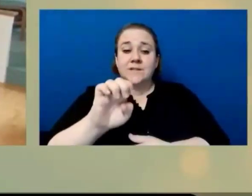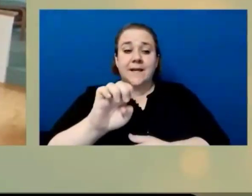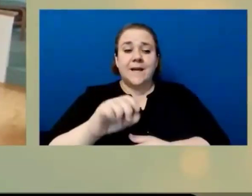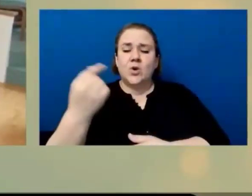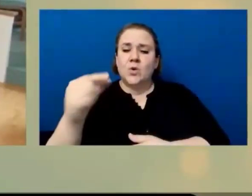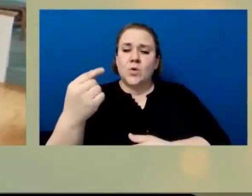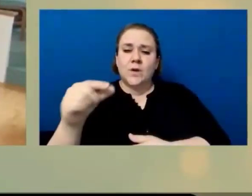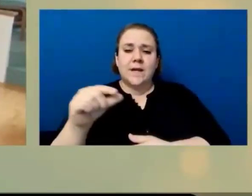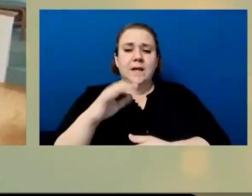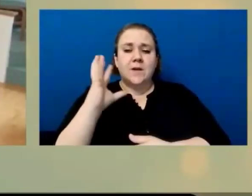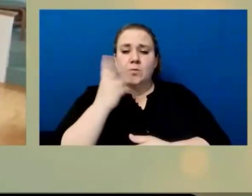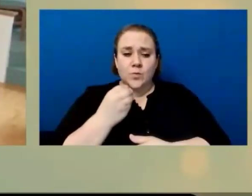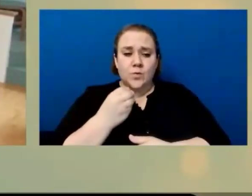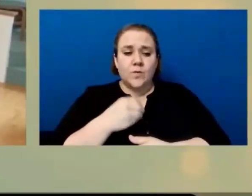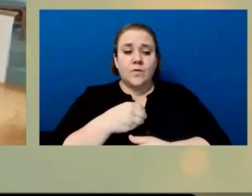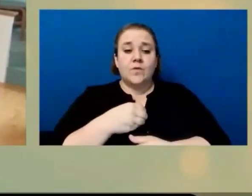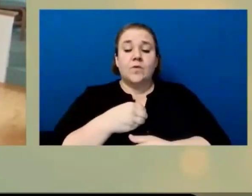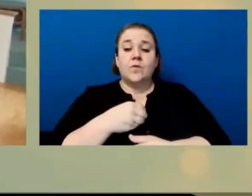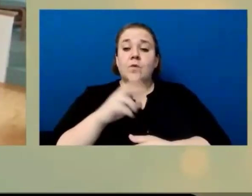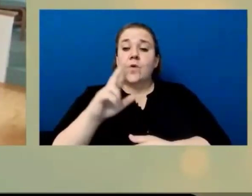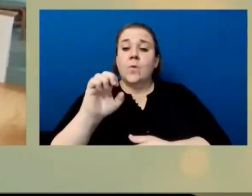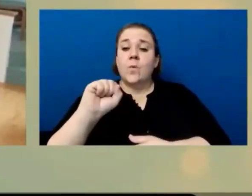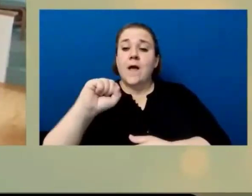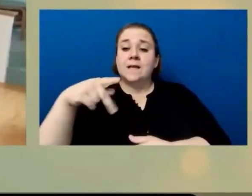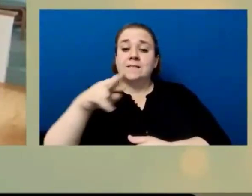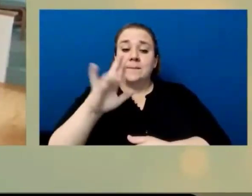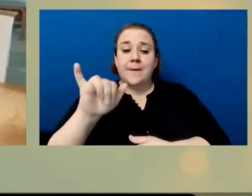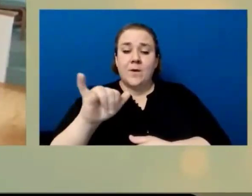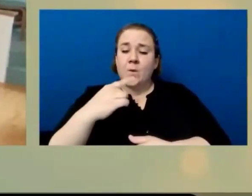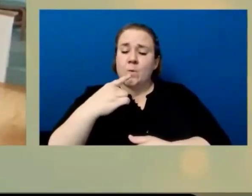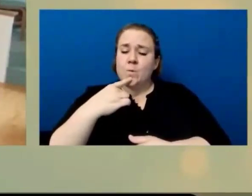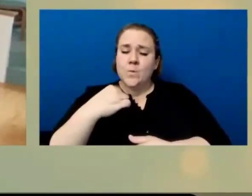as ginkgo leaves, and raspberries, red as blood.